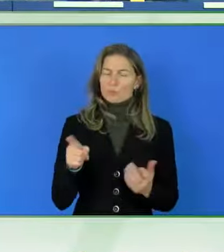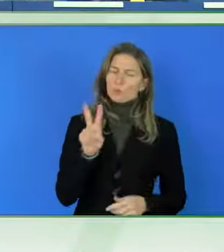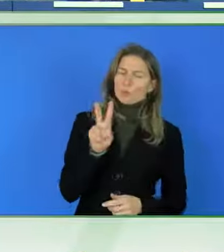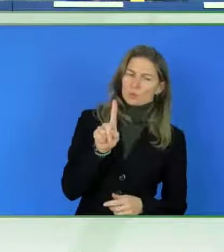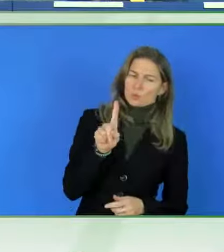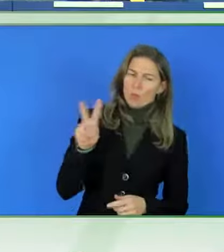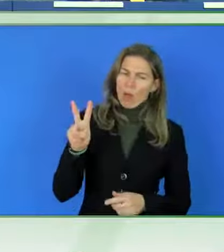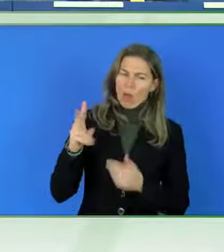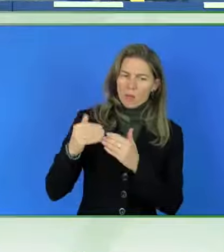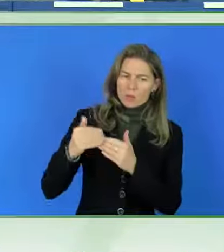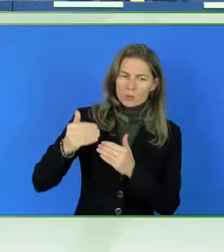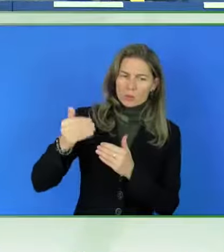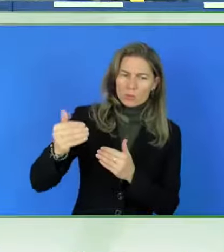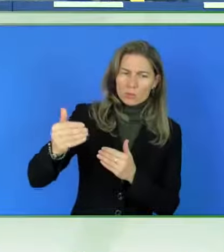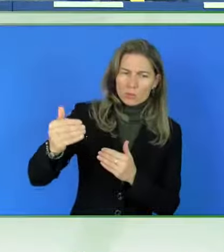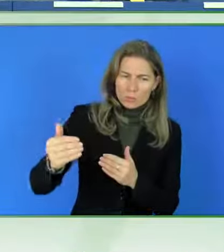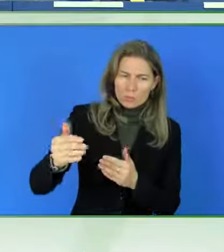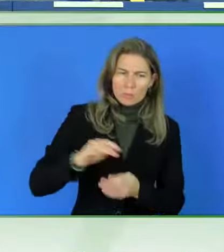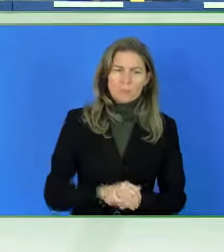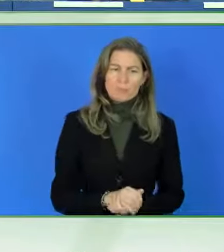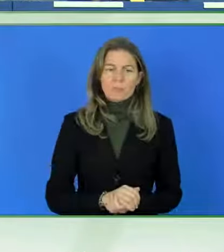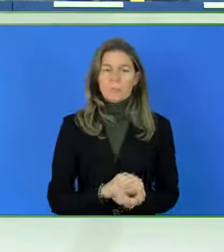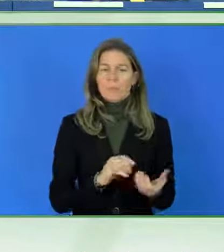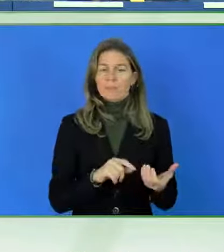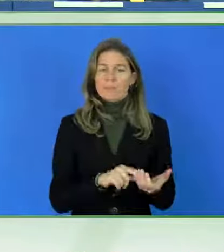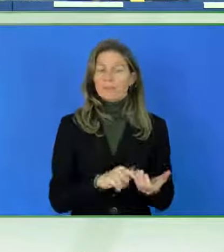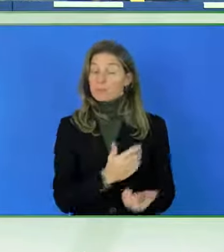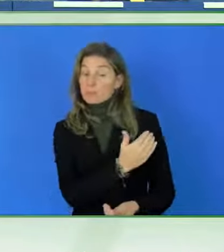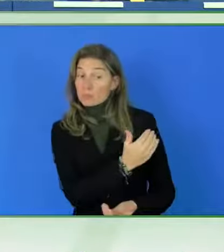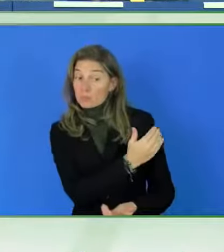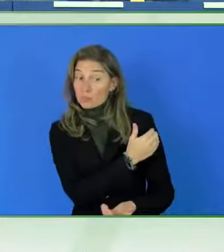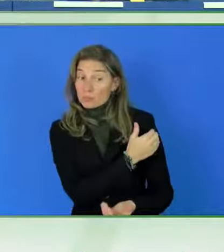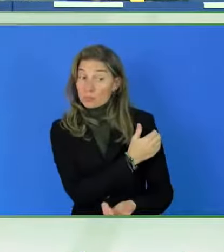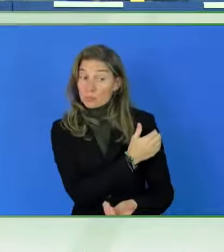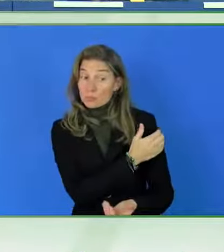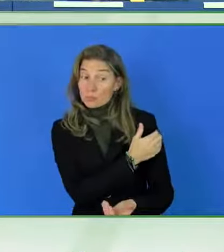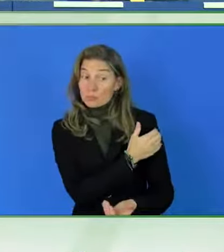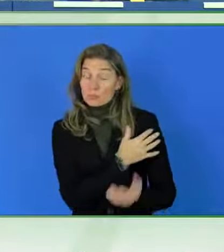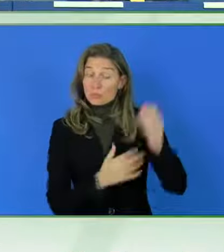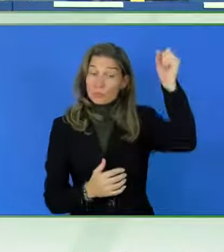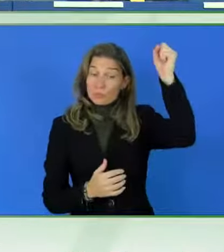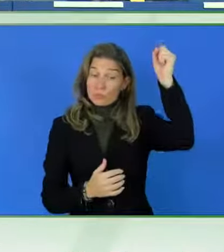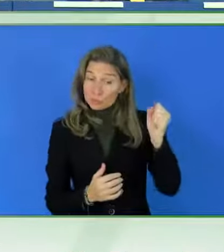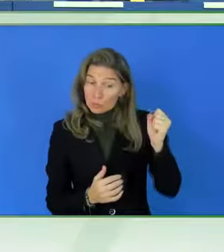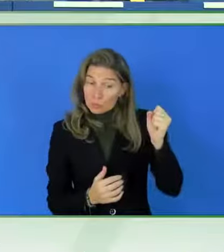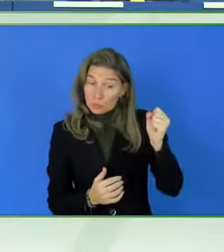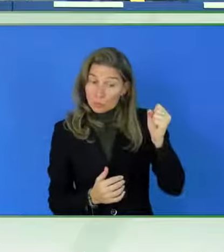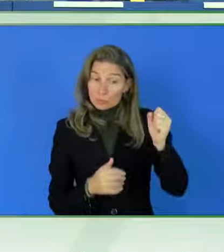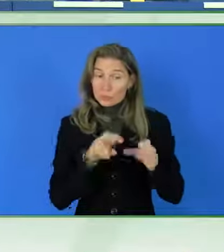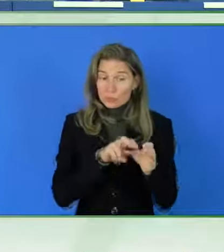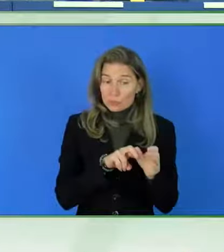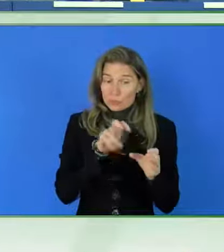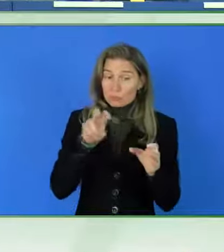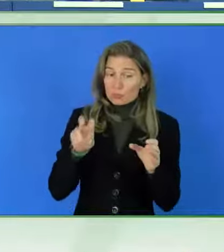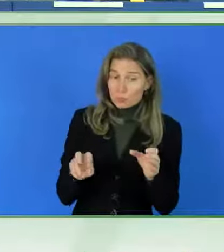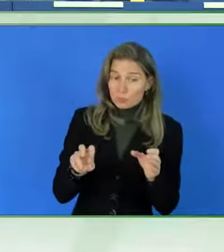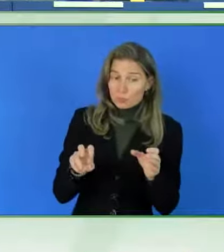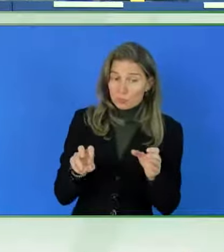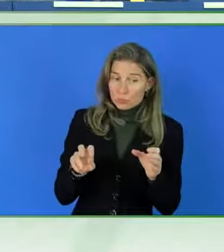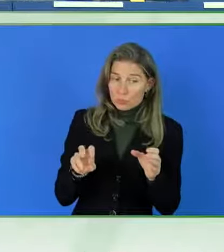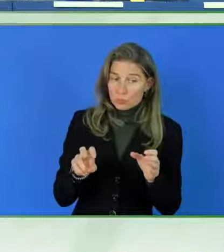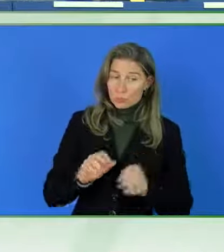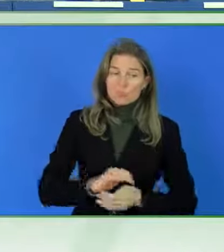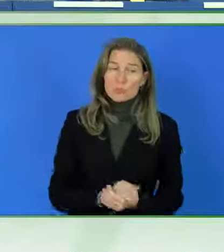souvenir et de l'avenir. Prenez la cloche, tirez la corde et sortez au prochain arrêt. Allez au feu de circulation